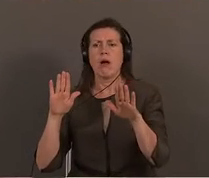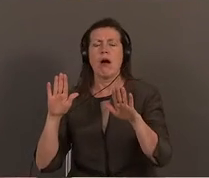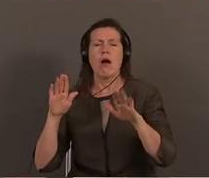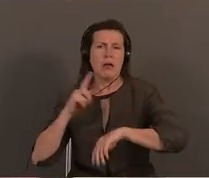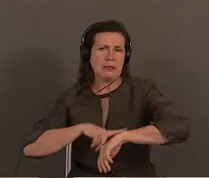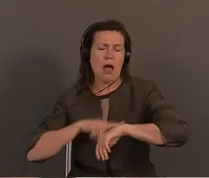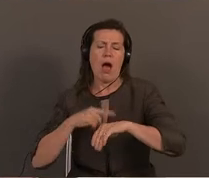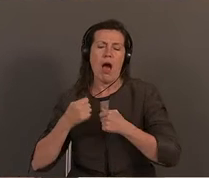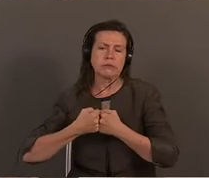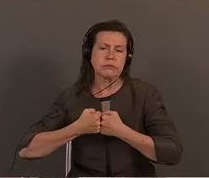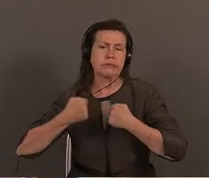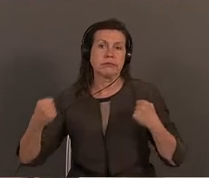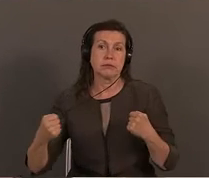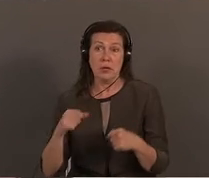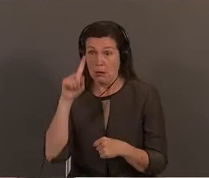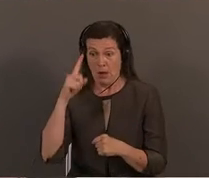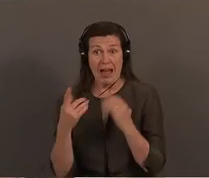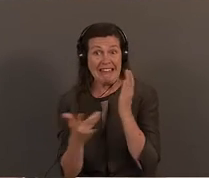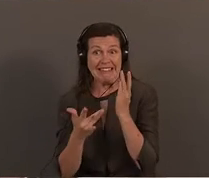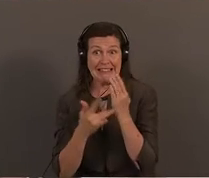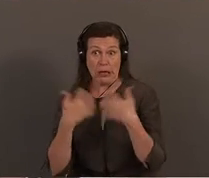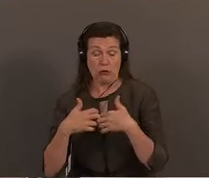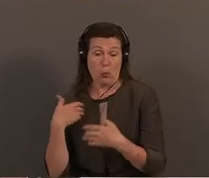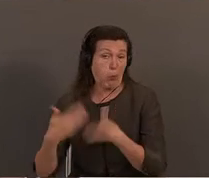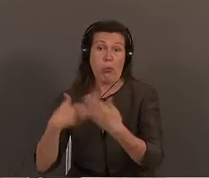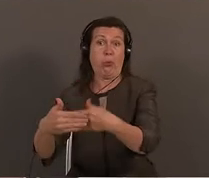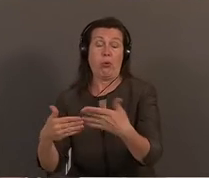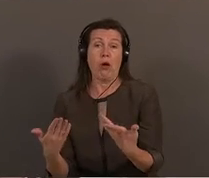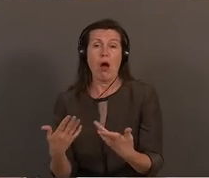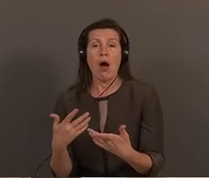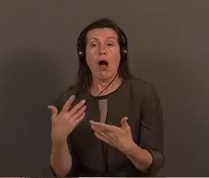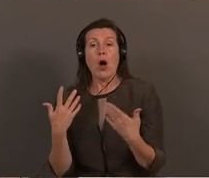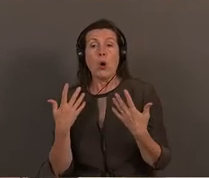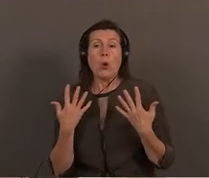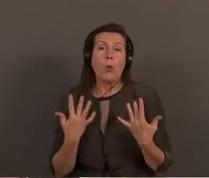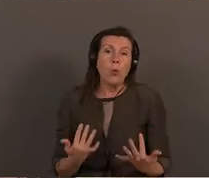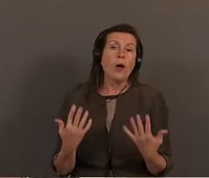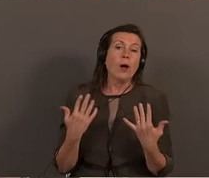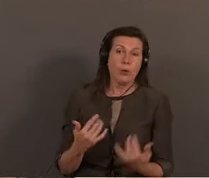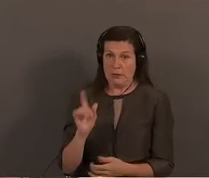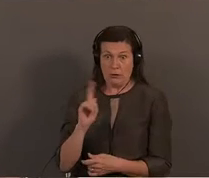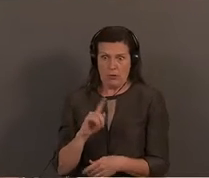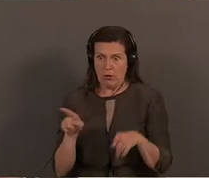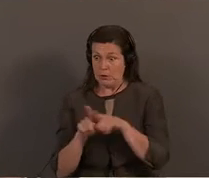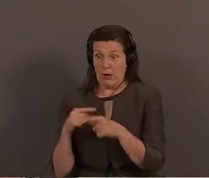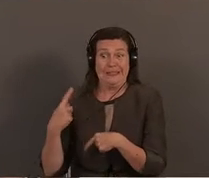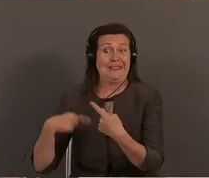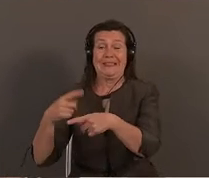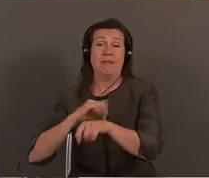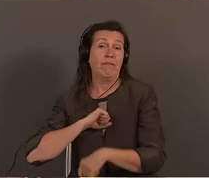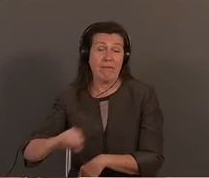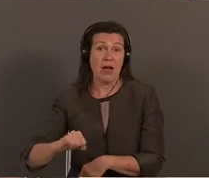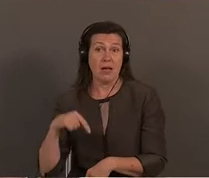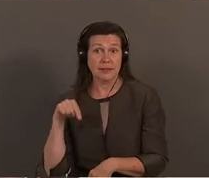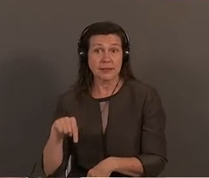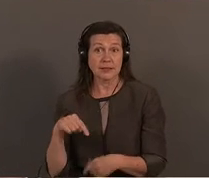technology never waits for anybody, and so there's that extraordinary acceleration.